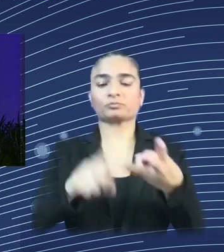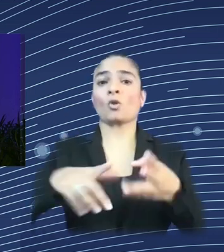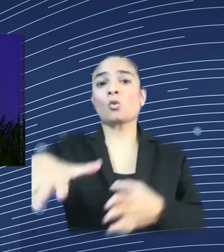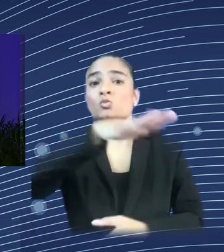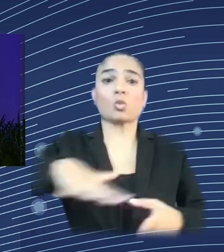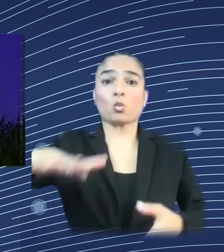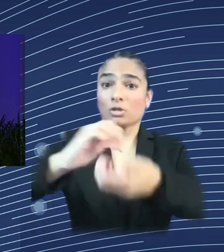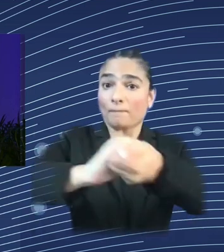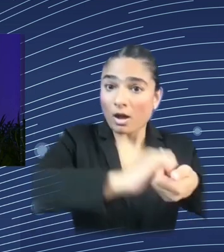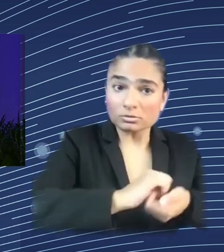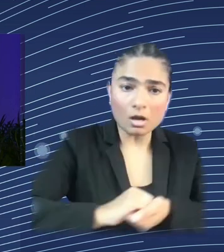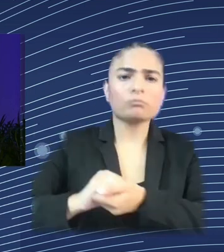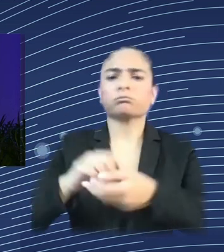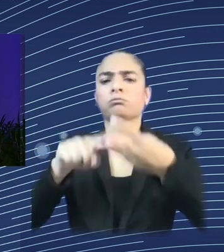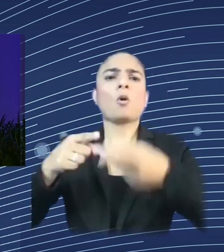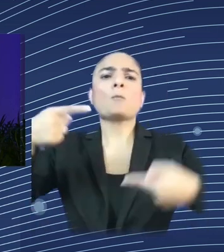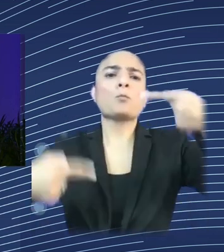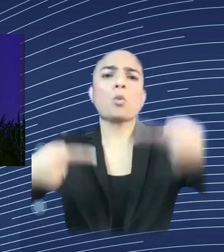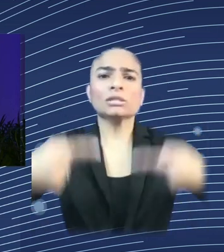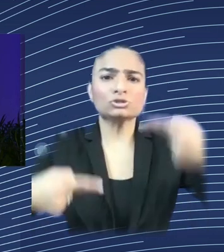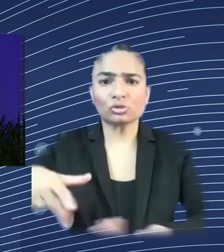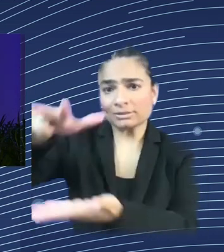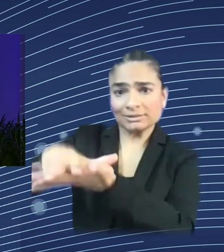on investment is great. Next slide, please.